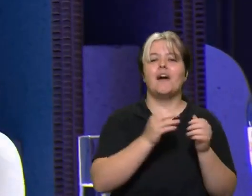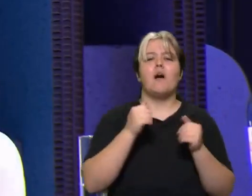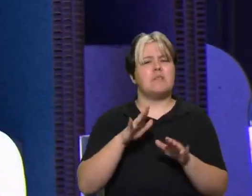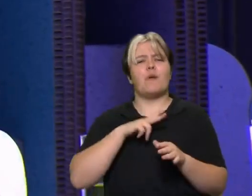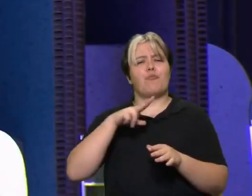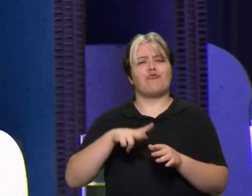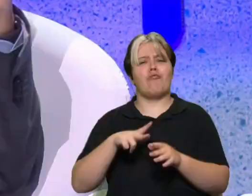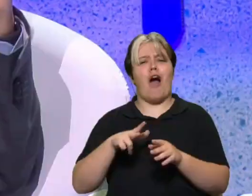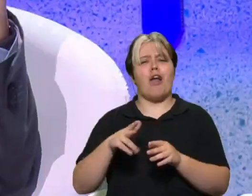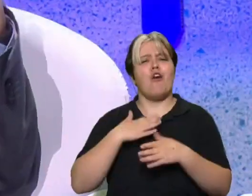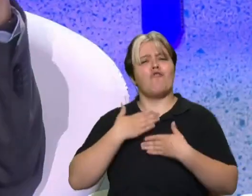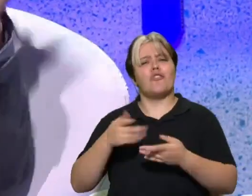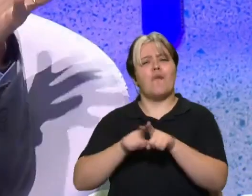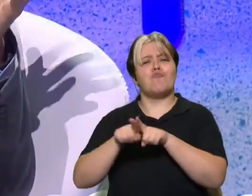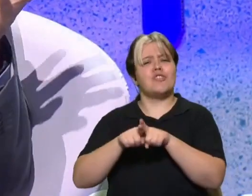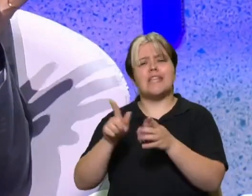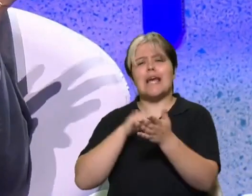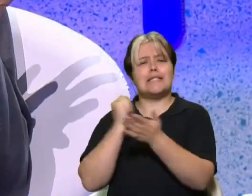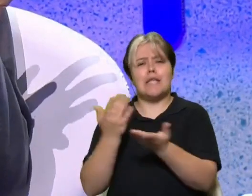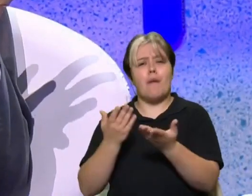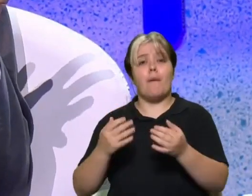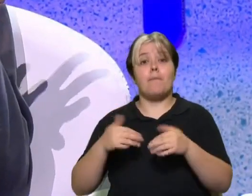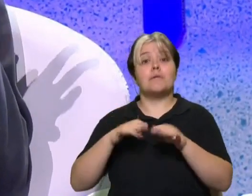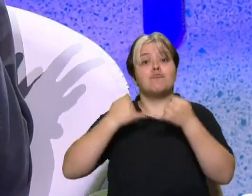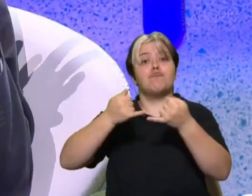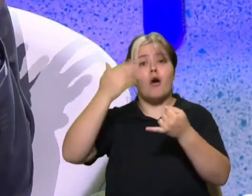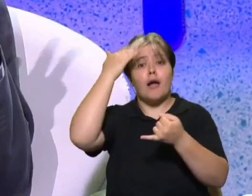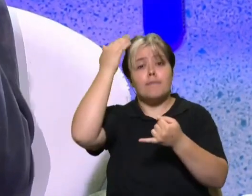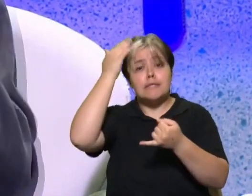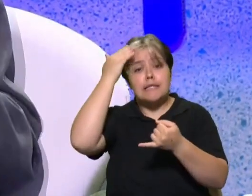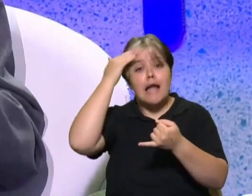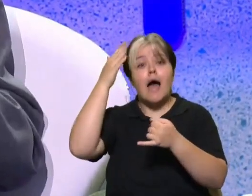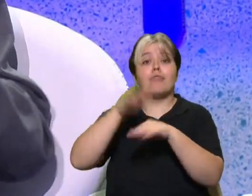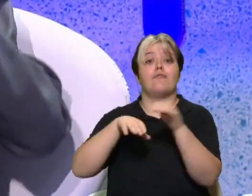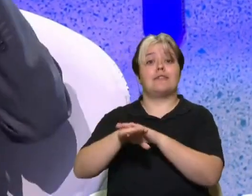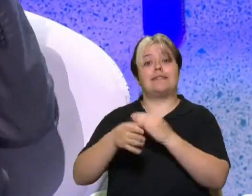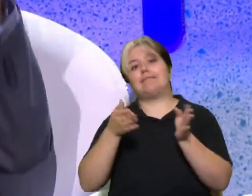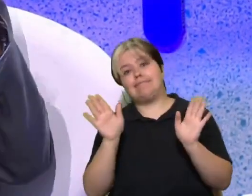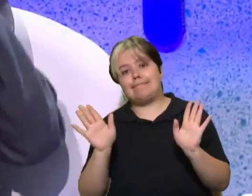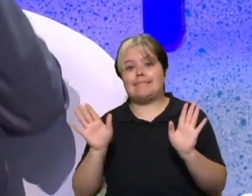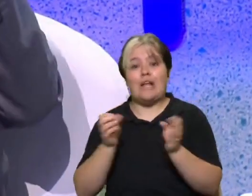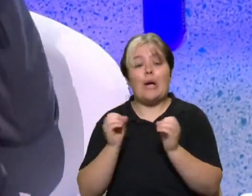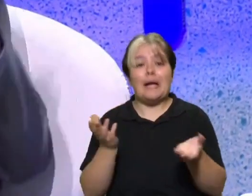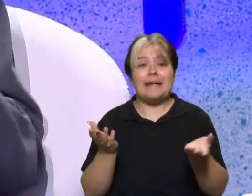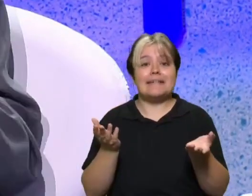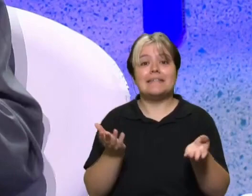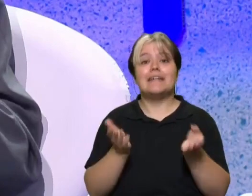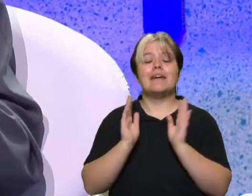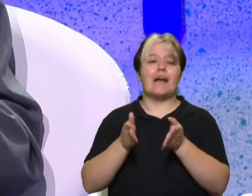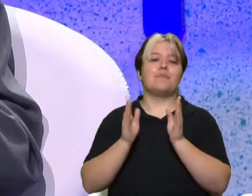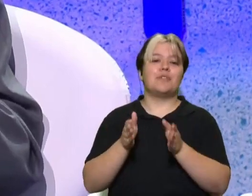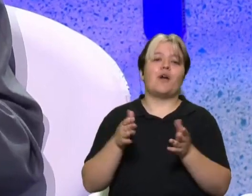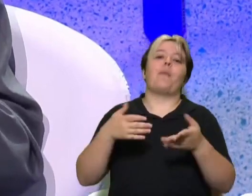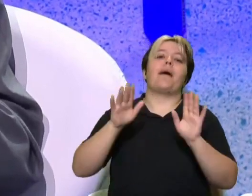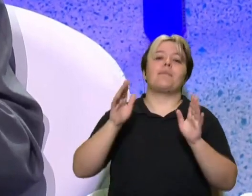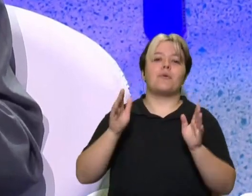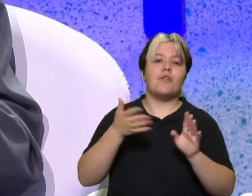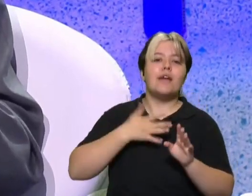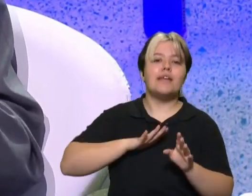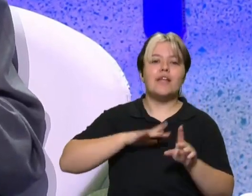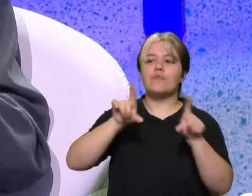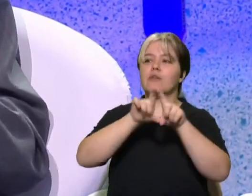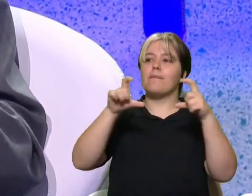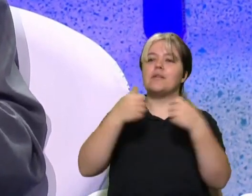topic, in Portugal, there's always political will, but the ability to carry it out is